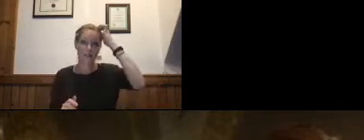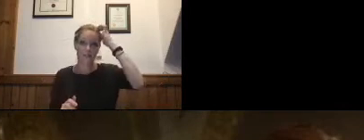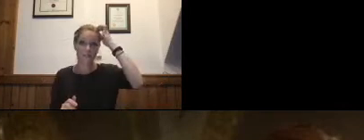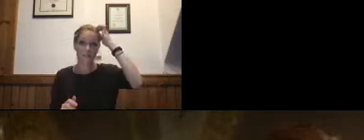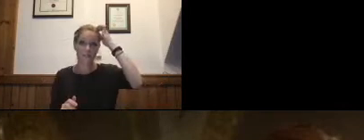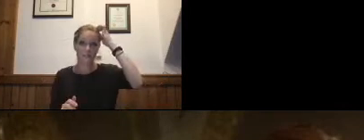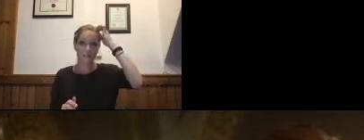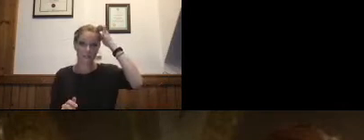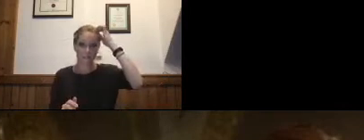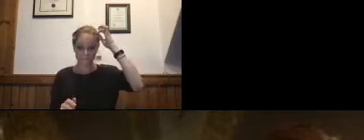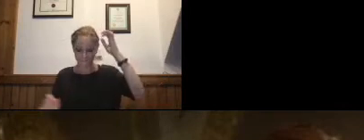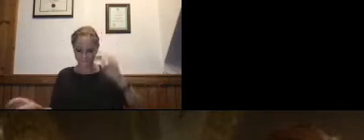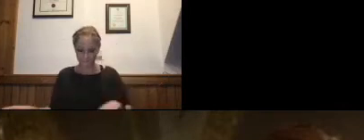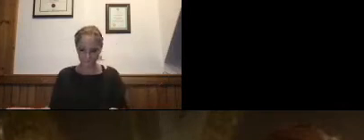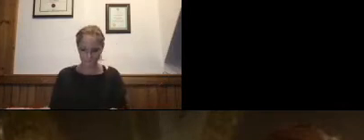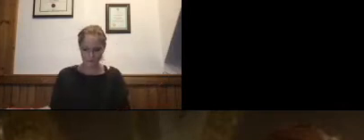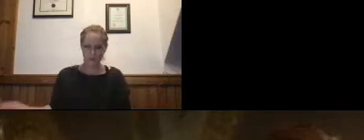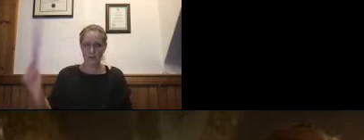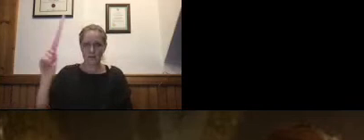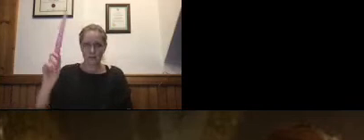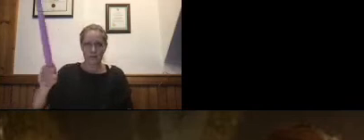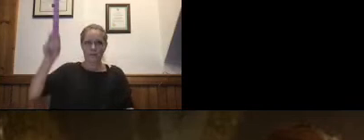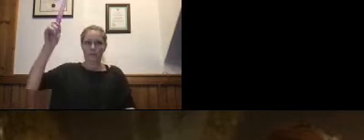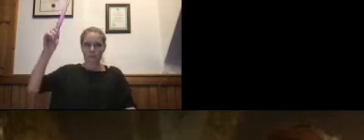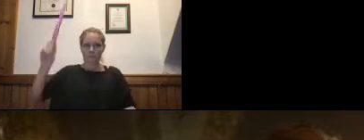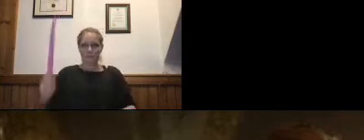a tough question.